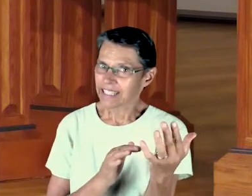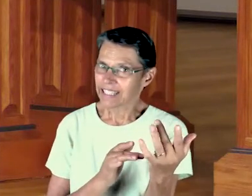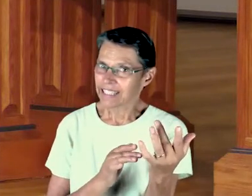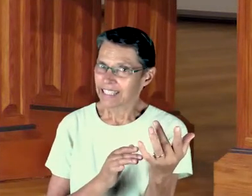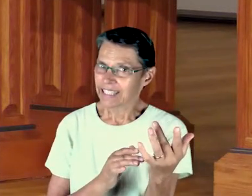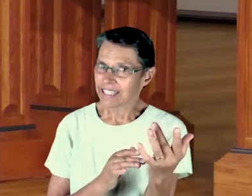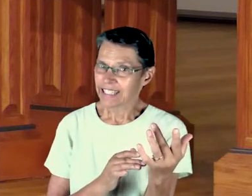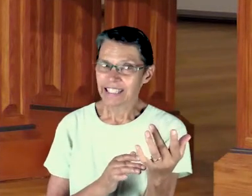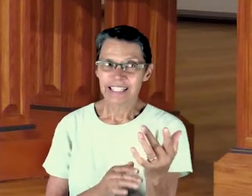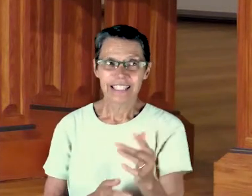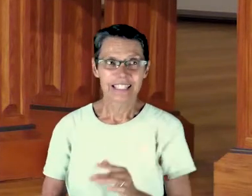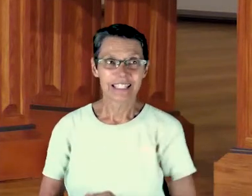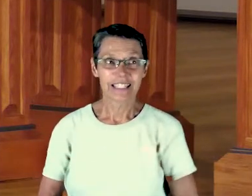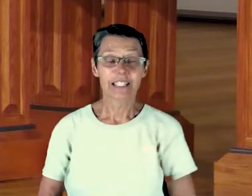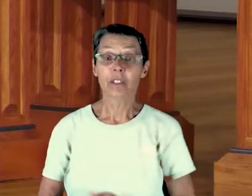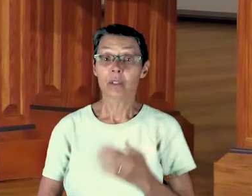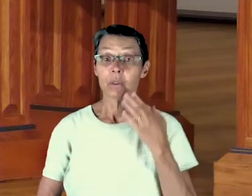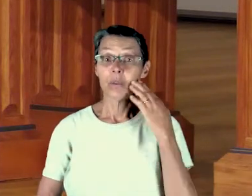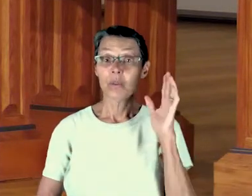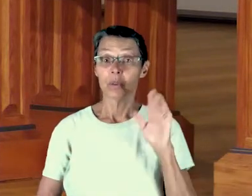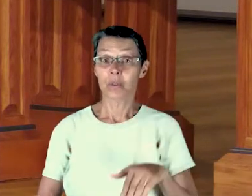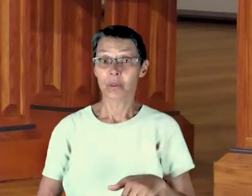You know the verse that has caught me.